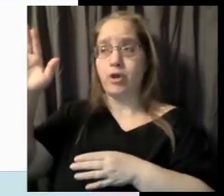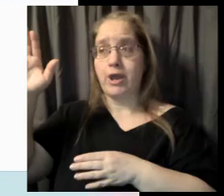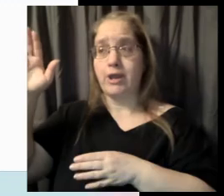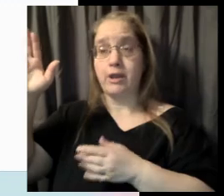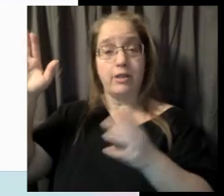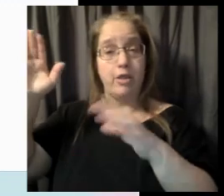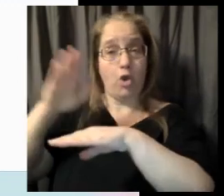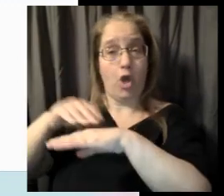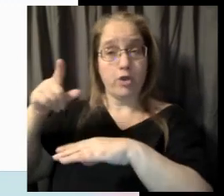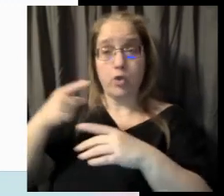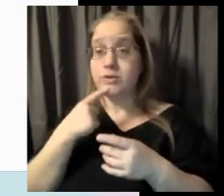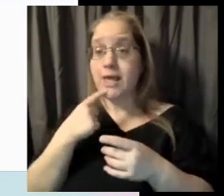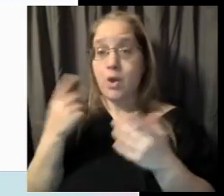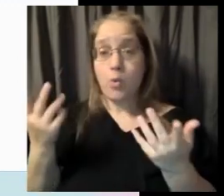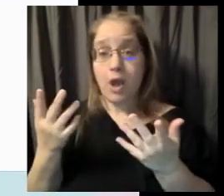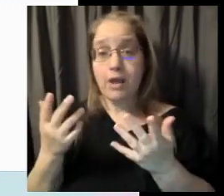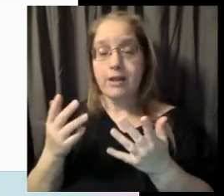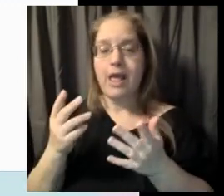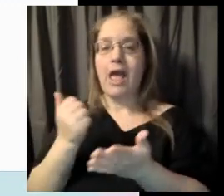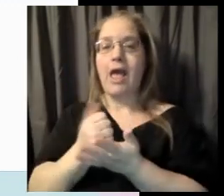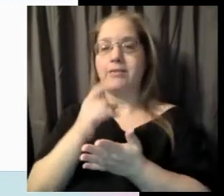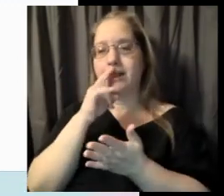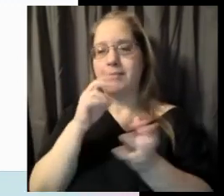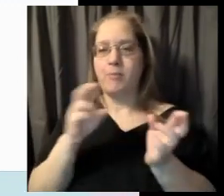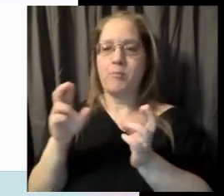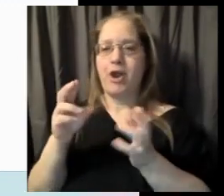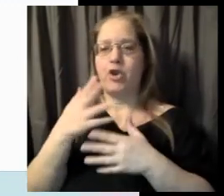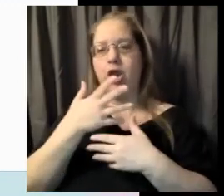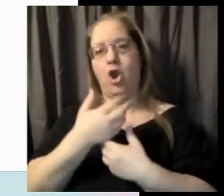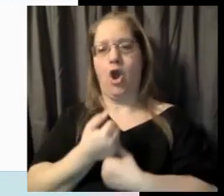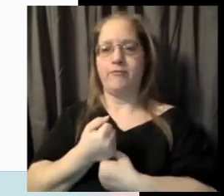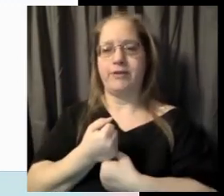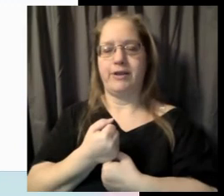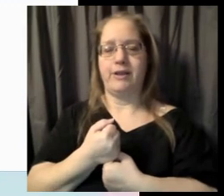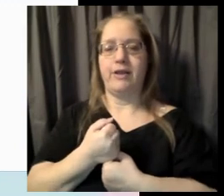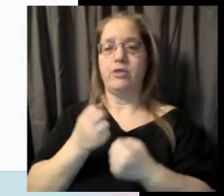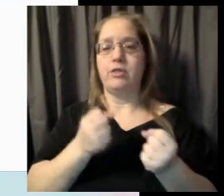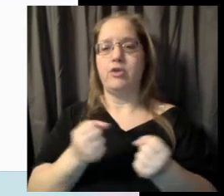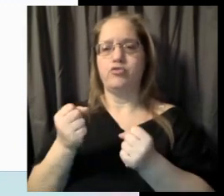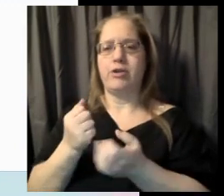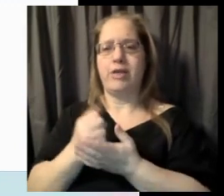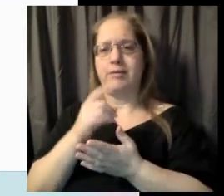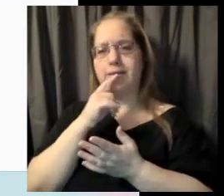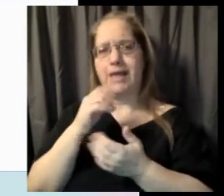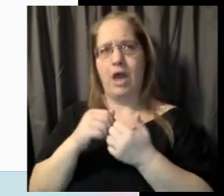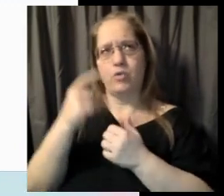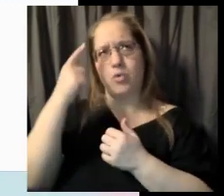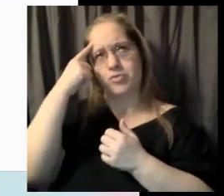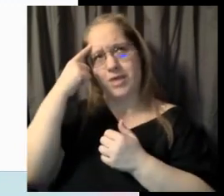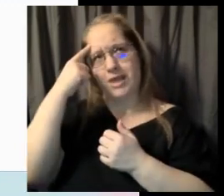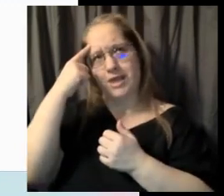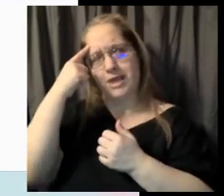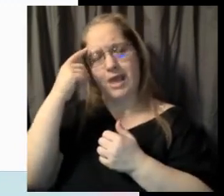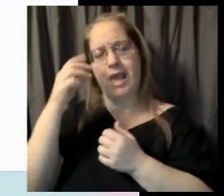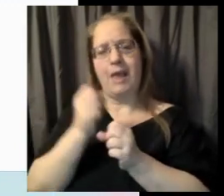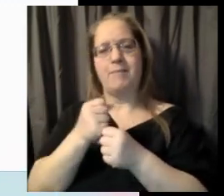and confident. So together, these strategies teach children how to think through their actions and then make better decisions on their